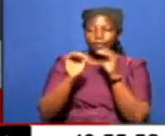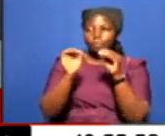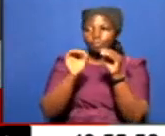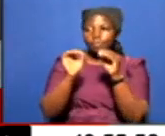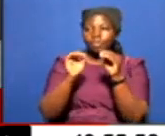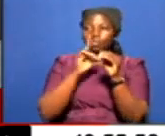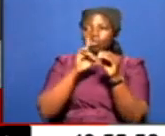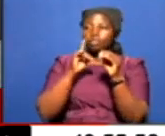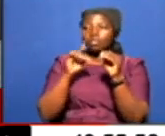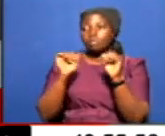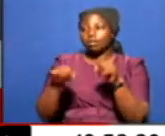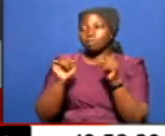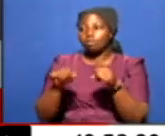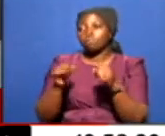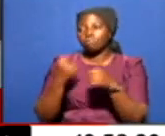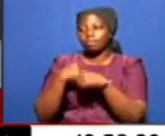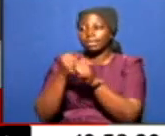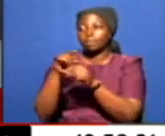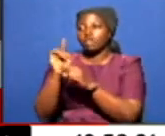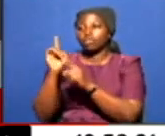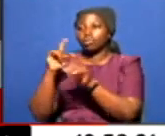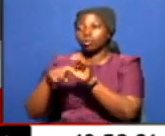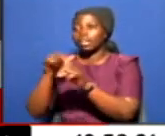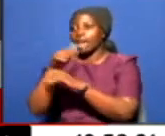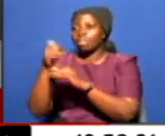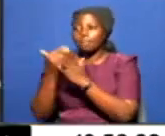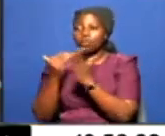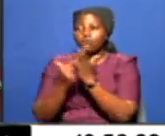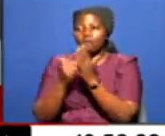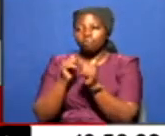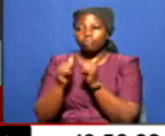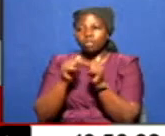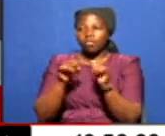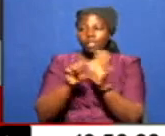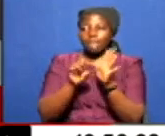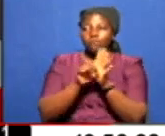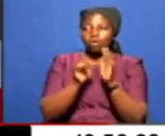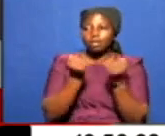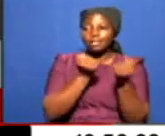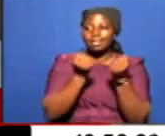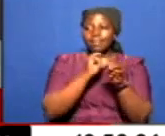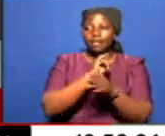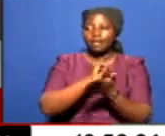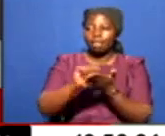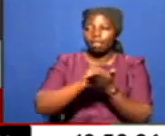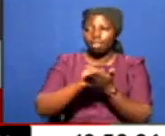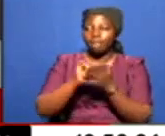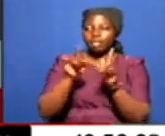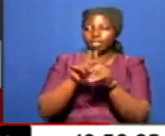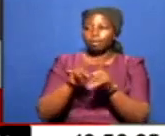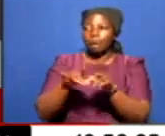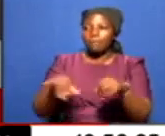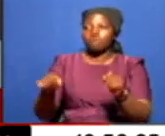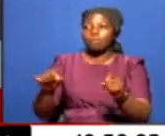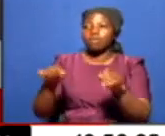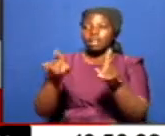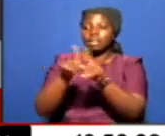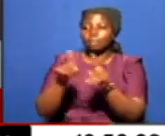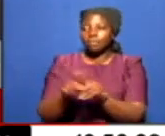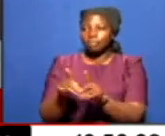programs, mm-hmm. like car wash businesses, the border border networks, things that then give them the opportunity to also feel like they are